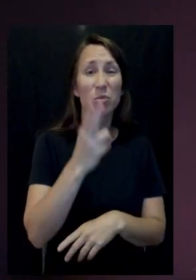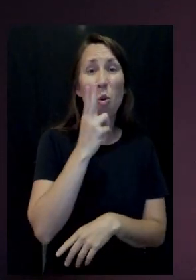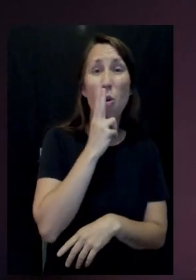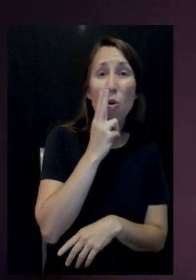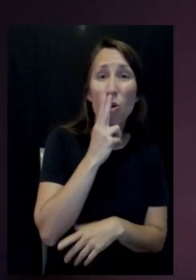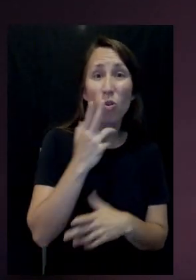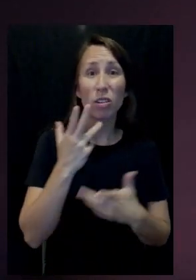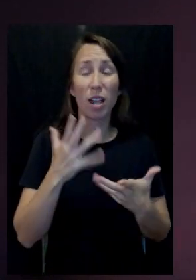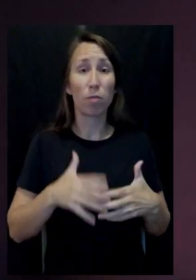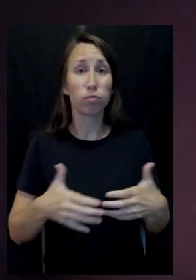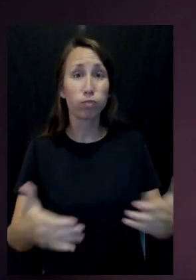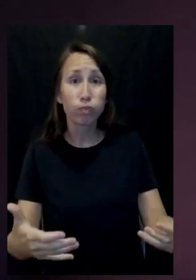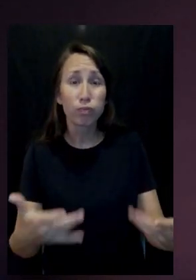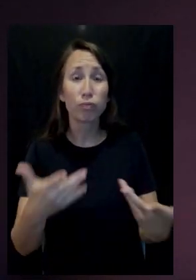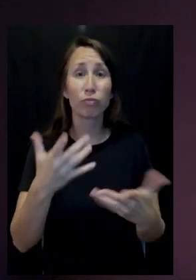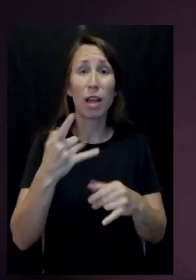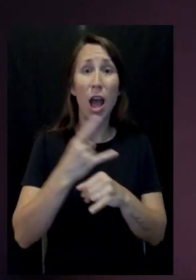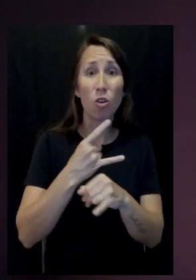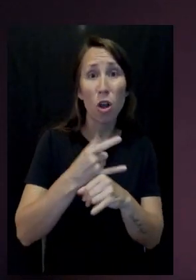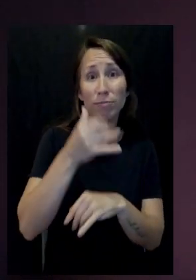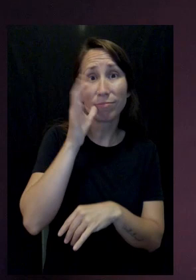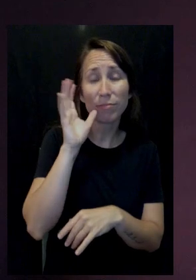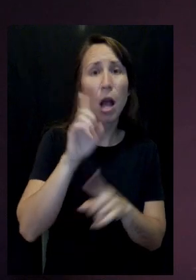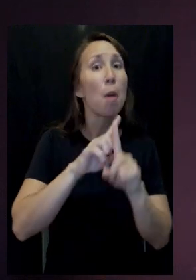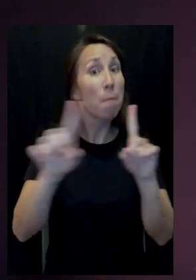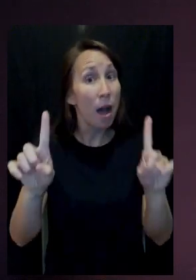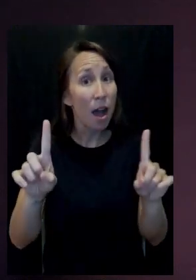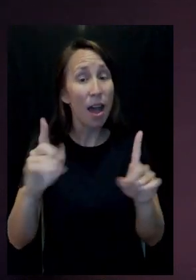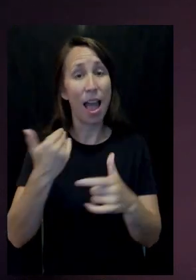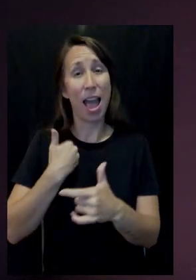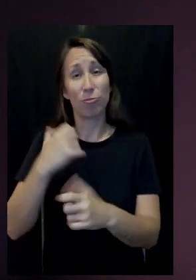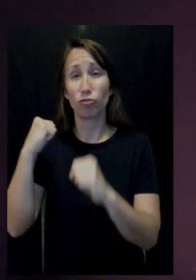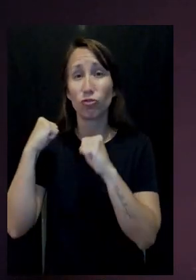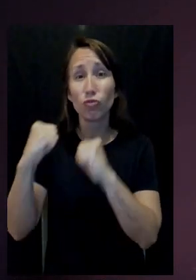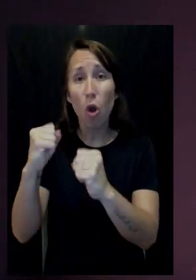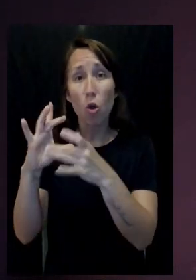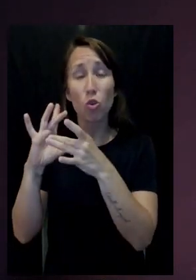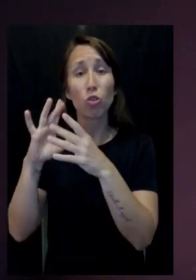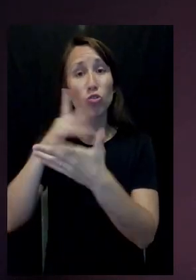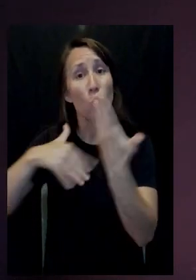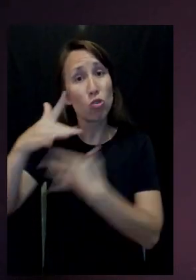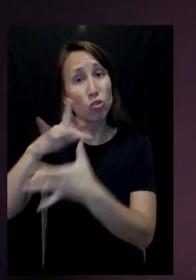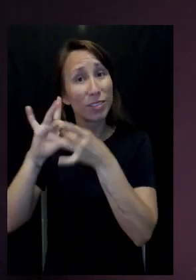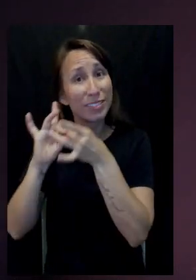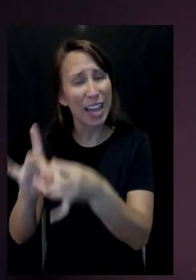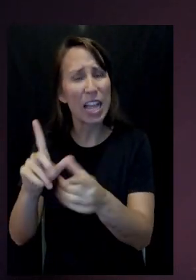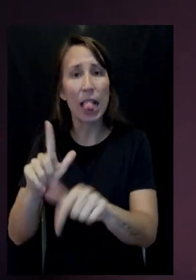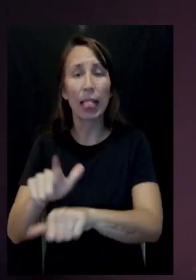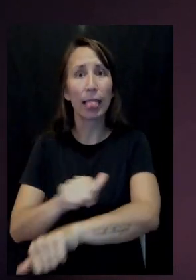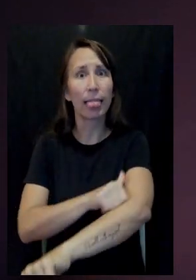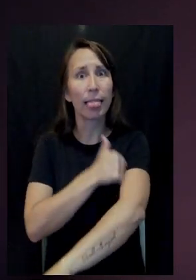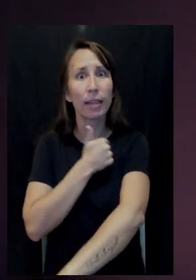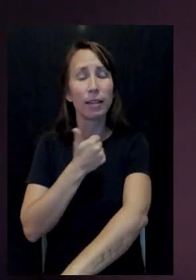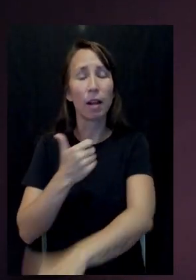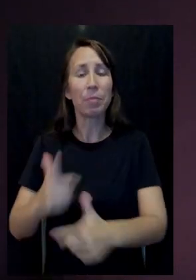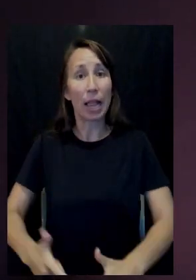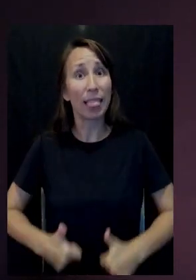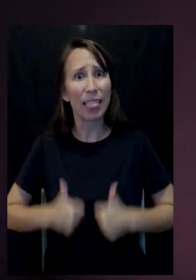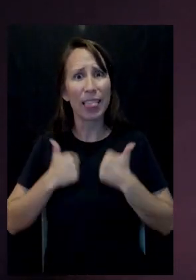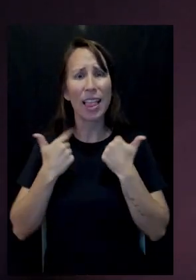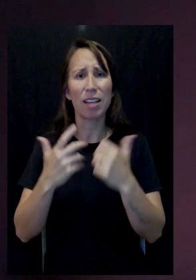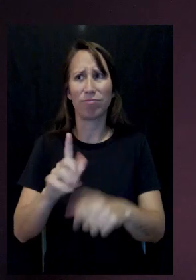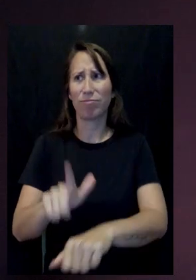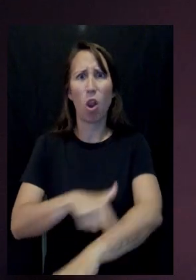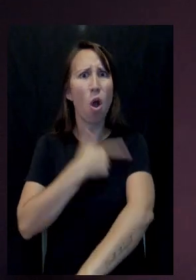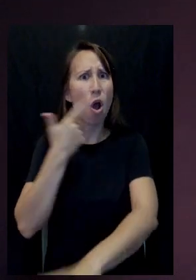or alcohol use, but had strong social ties, lived significantly longer than people who had great health habits